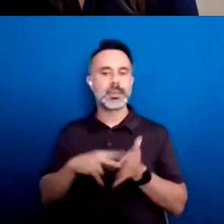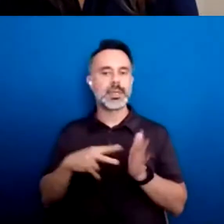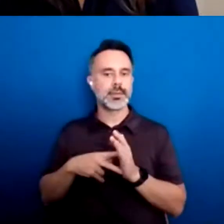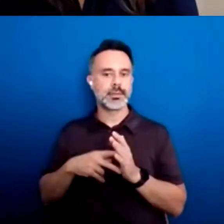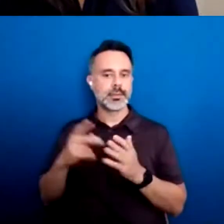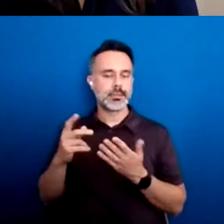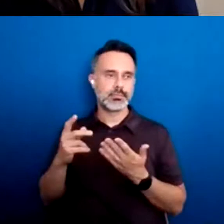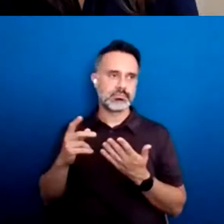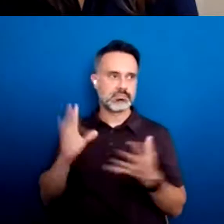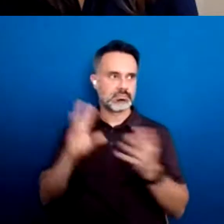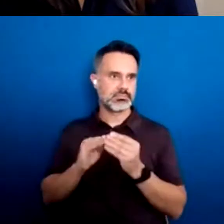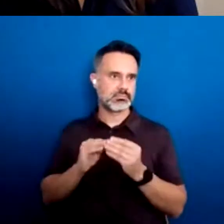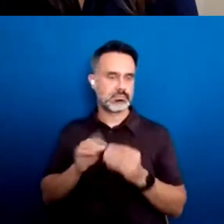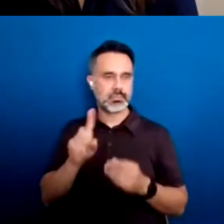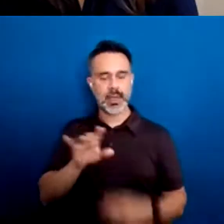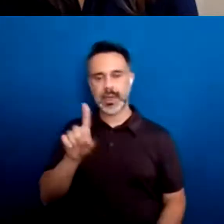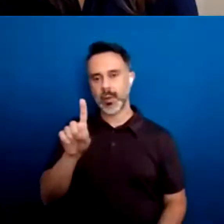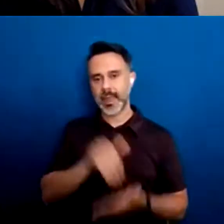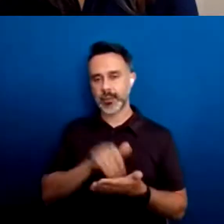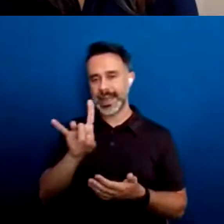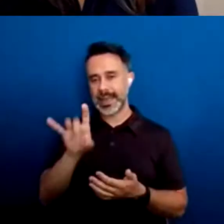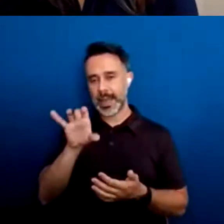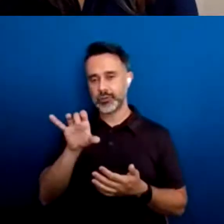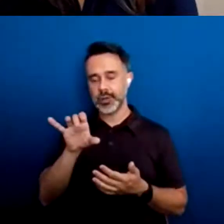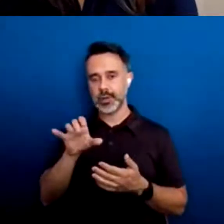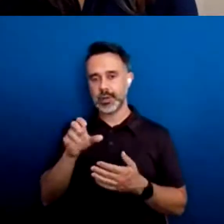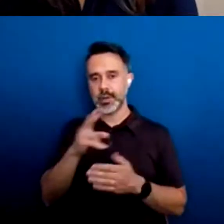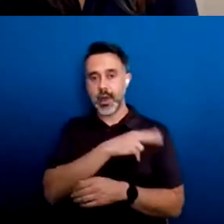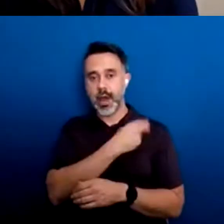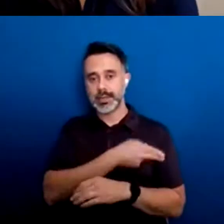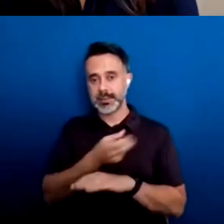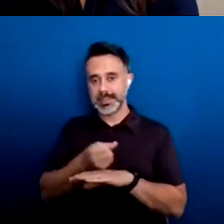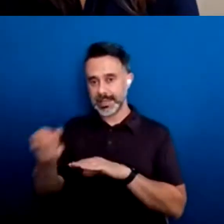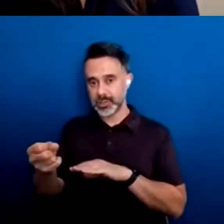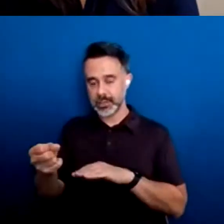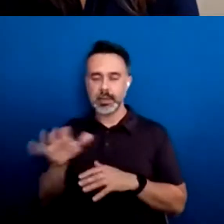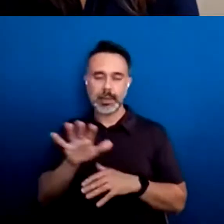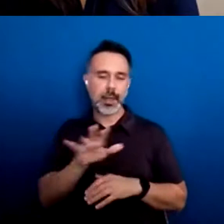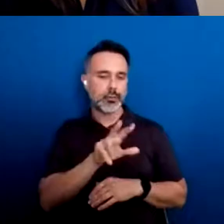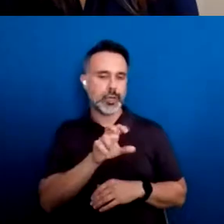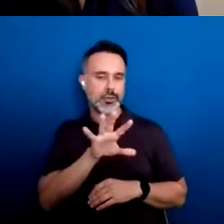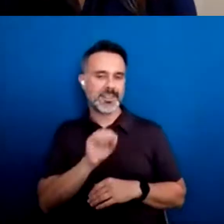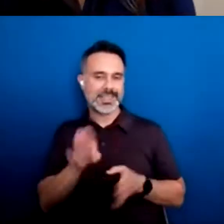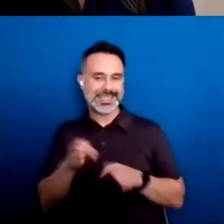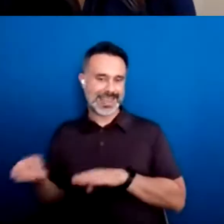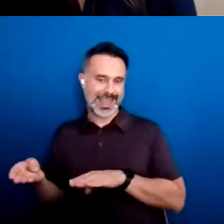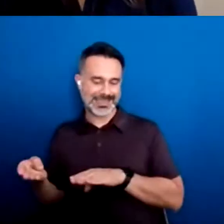There have been 1,800 hospitalizations and about 350 deaths.